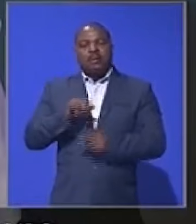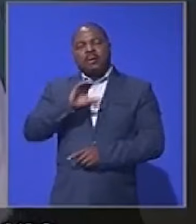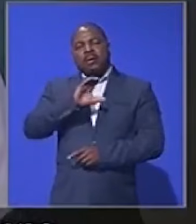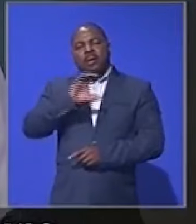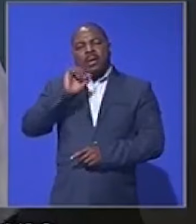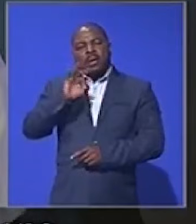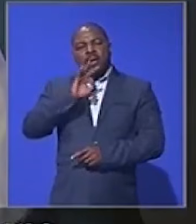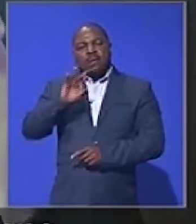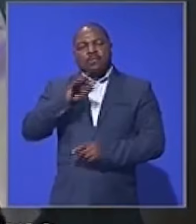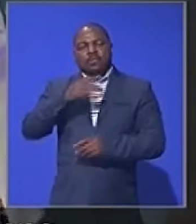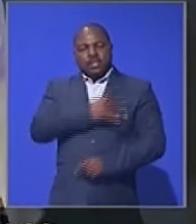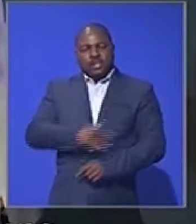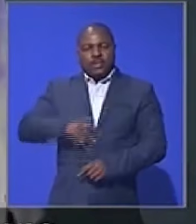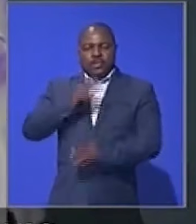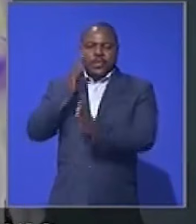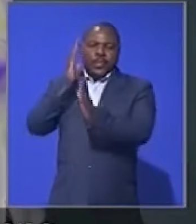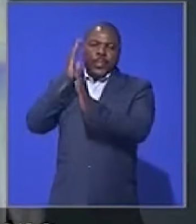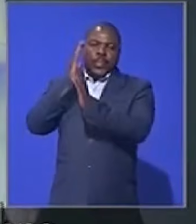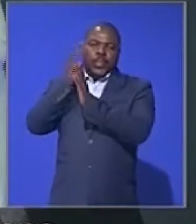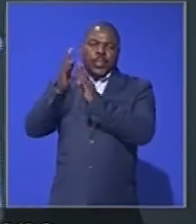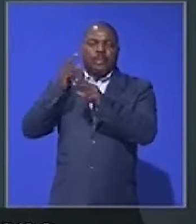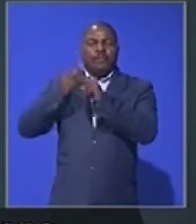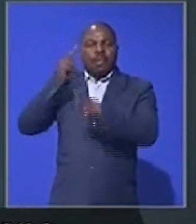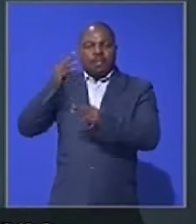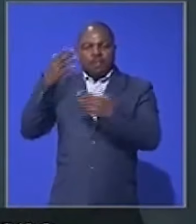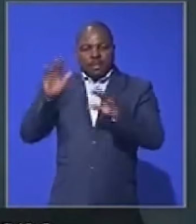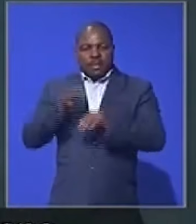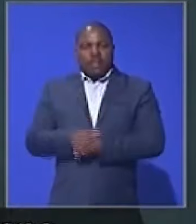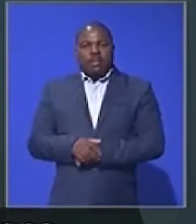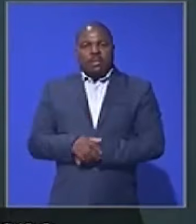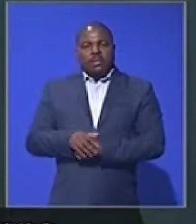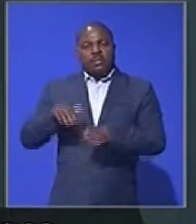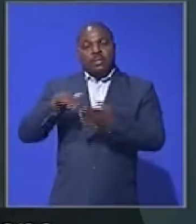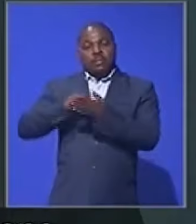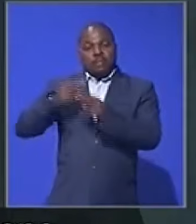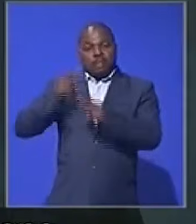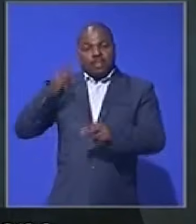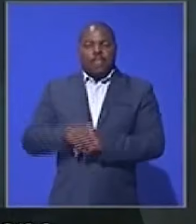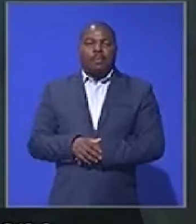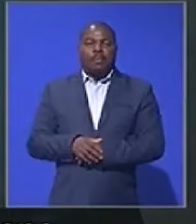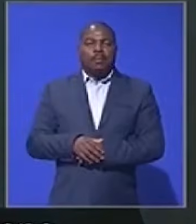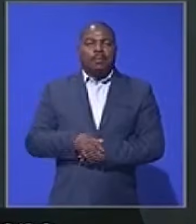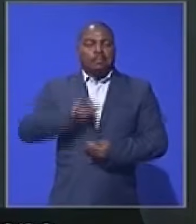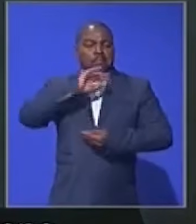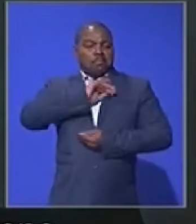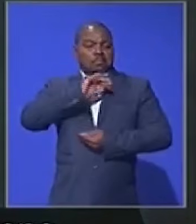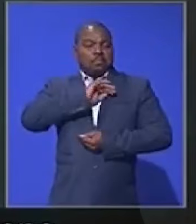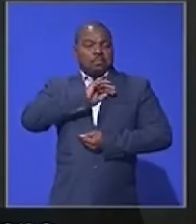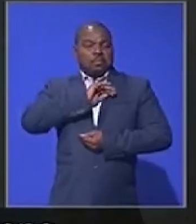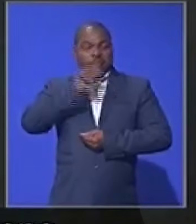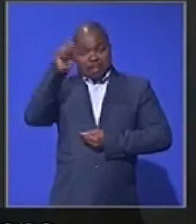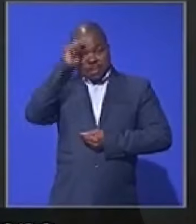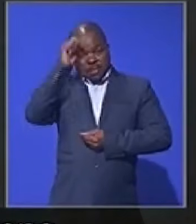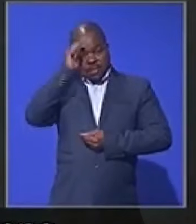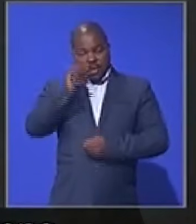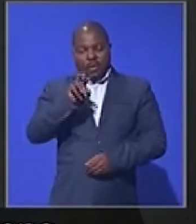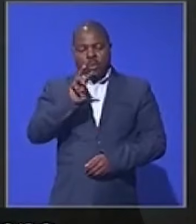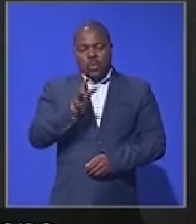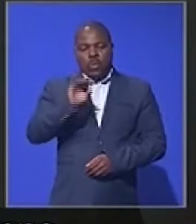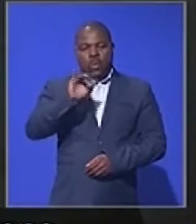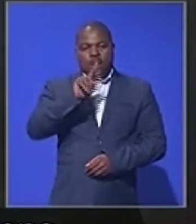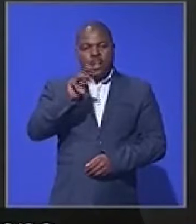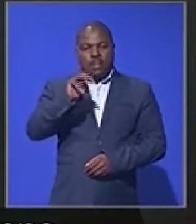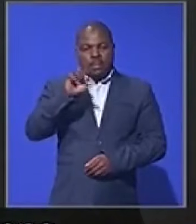CAF Champions League. Moswaradino wa Bafana le Sundowns Rowan Williams o thupile sefoka